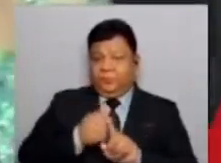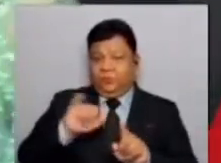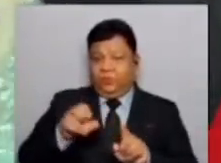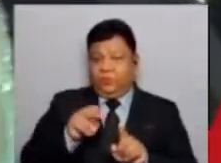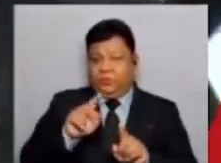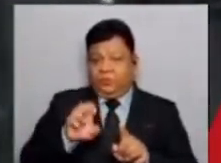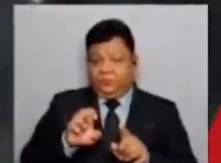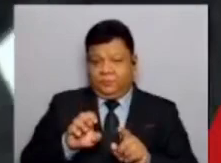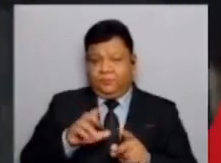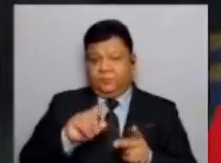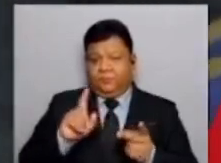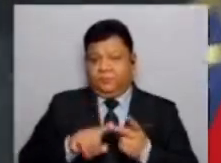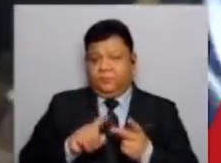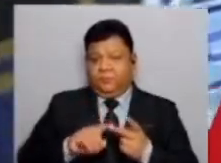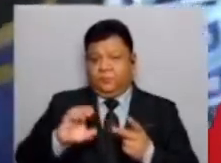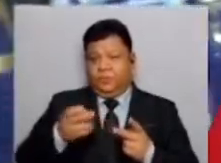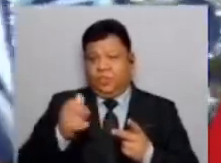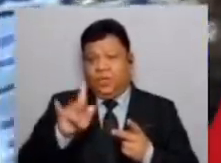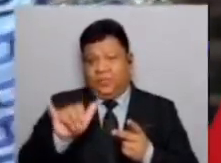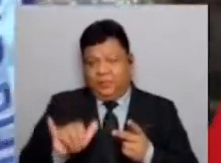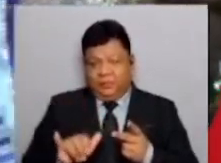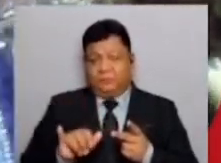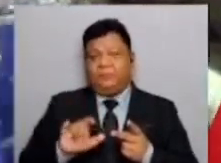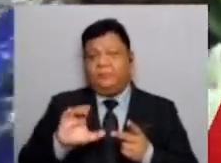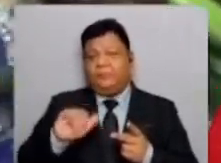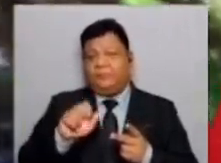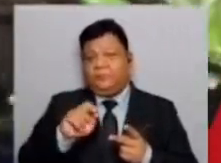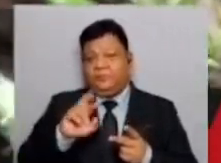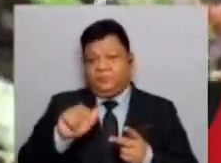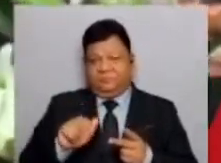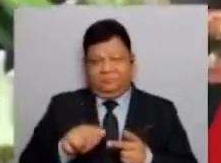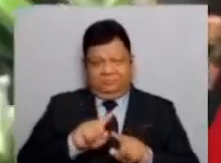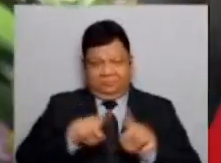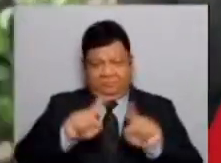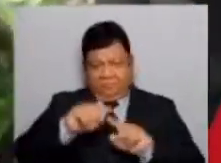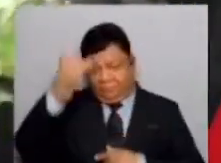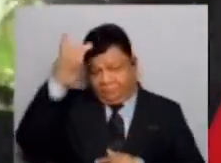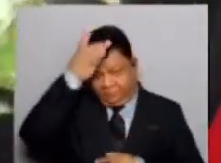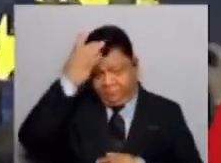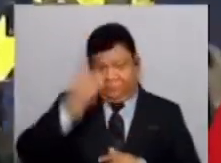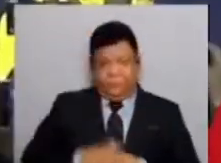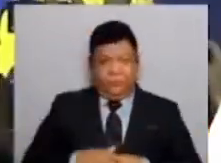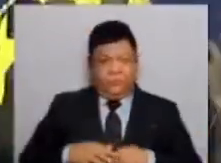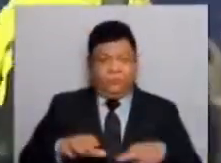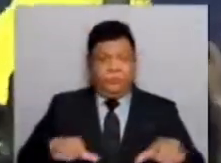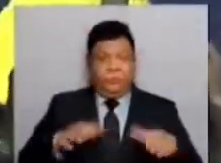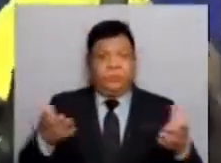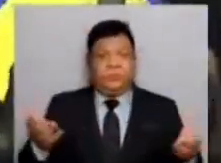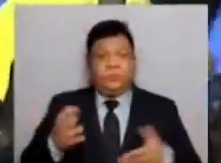si Cassandra Chan. Ginanap ang Coronation Night sa Mall of Asia Arena kagabi.